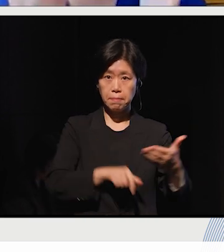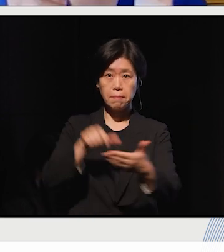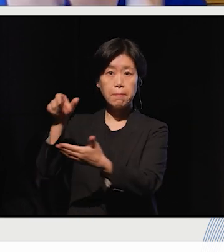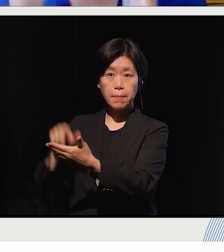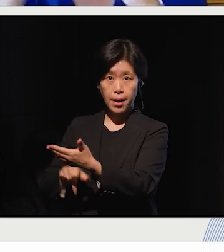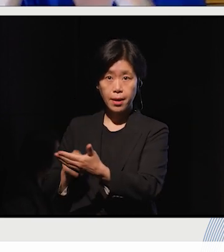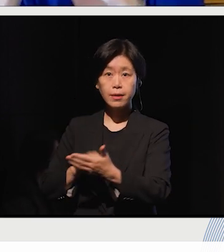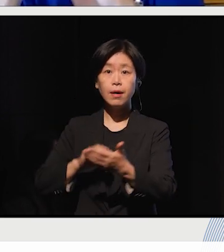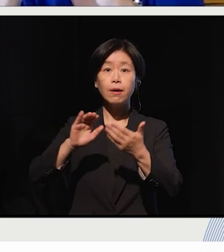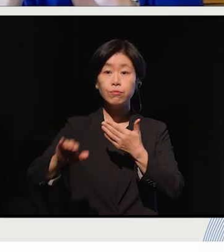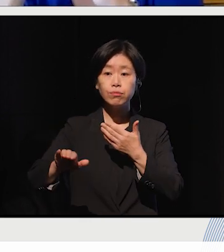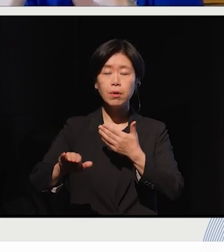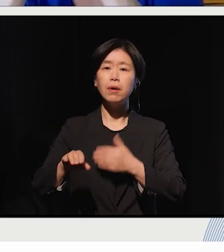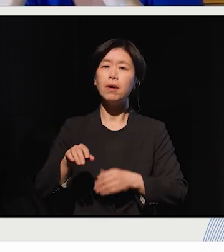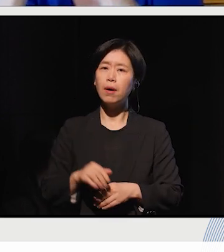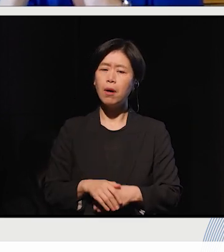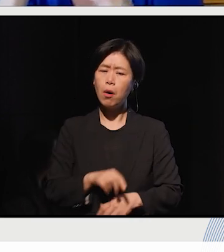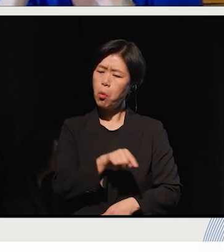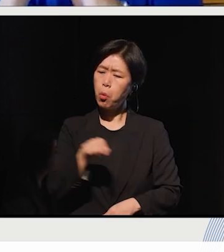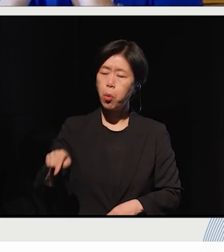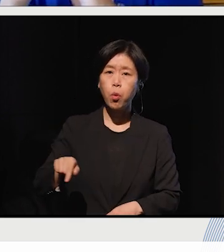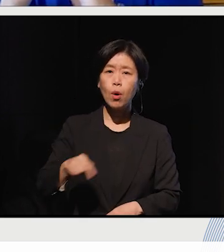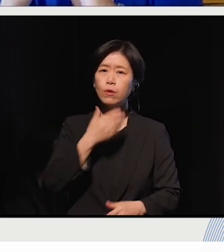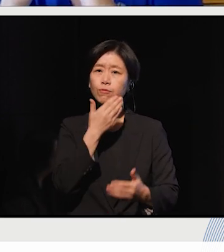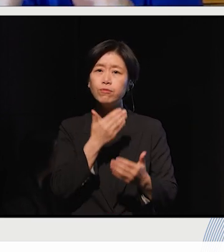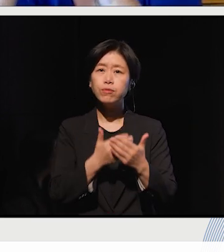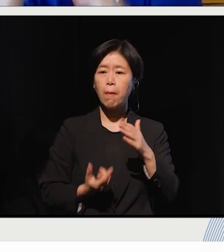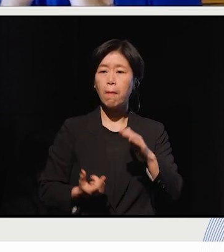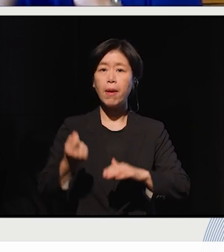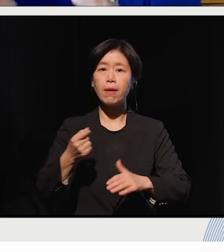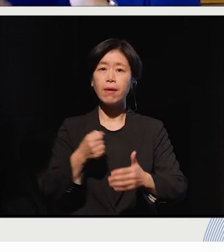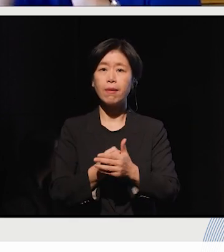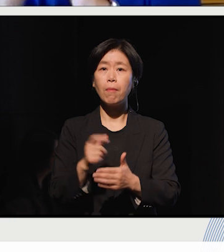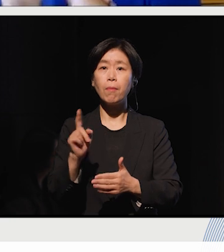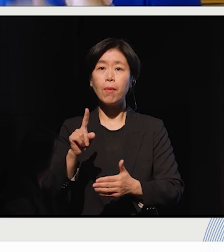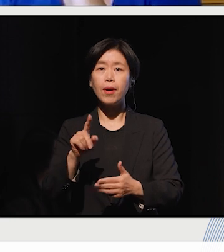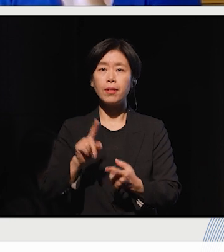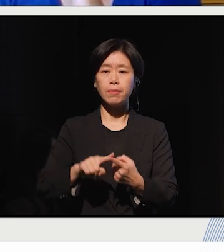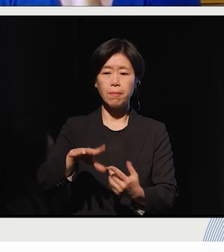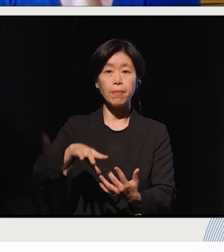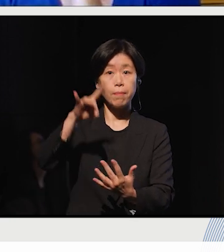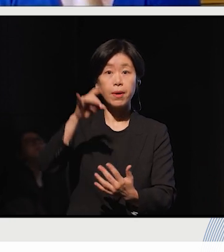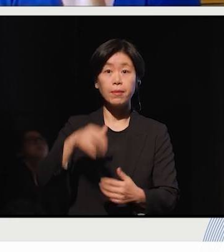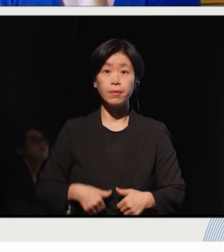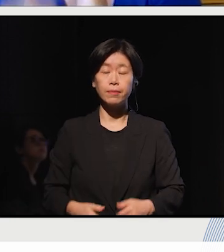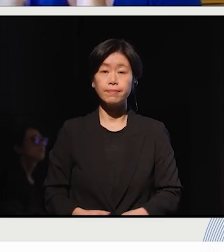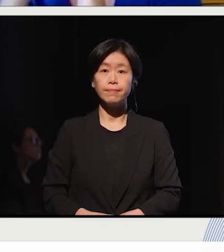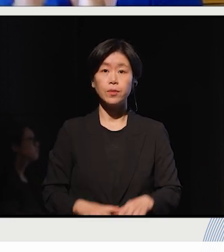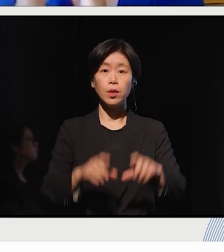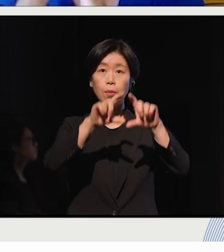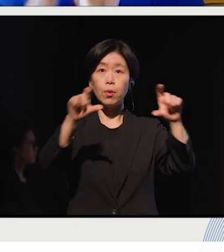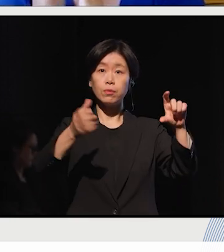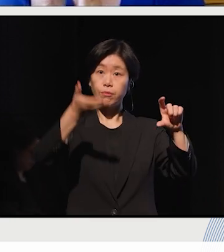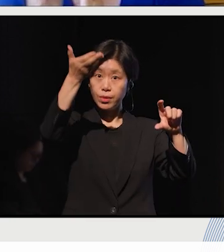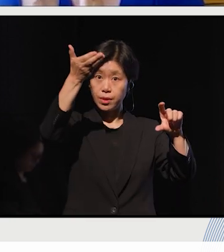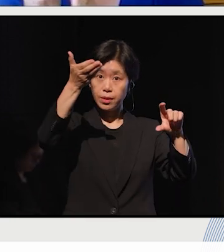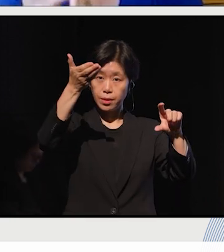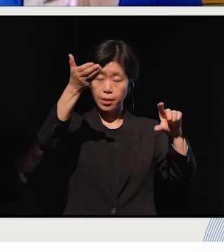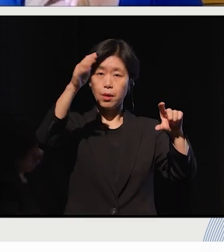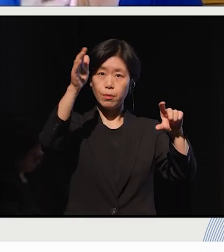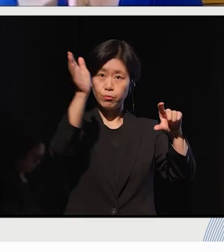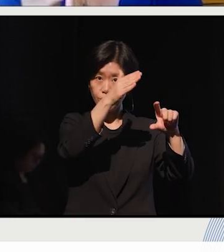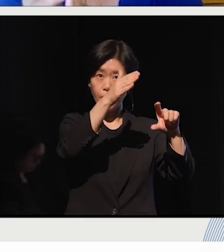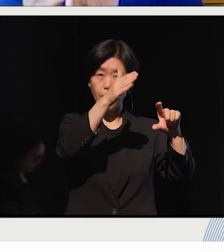those things. If you just start at the top and start working your way down a list, you're not going to invest